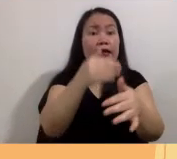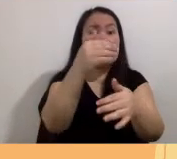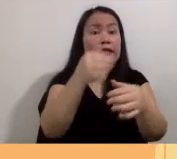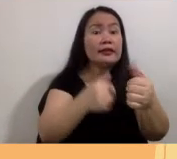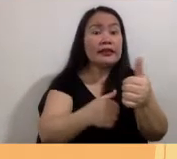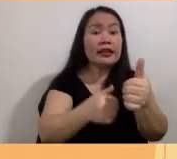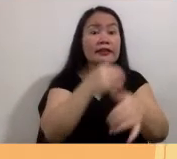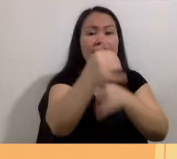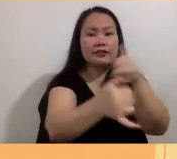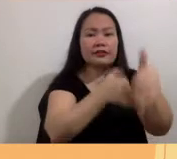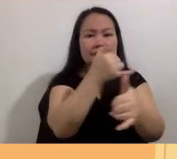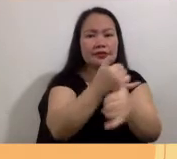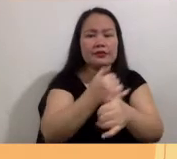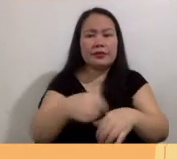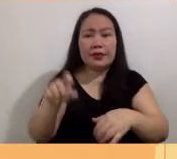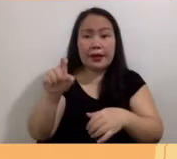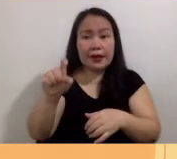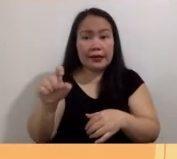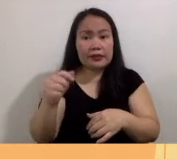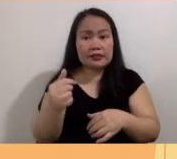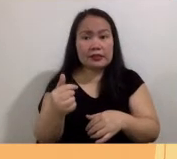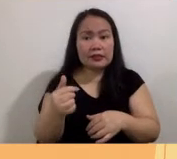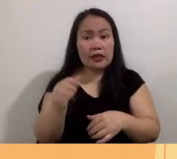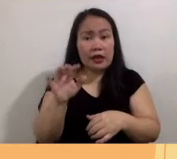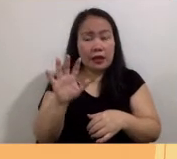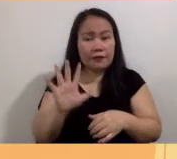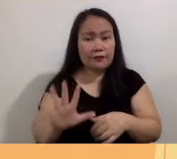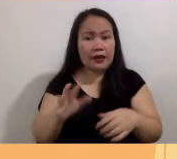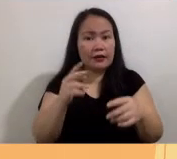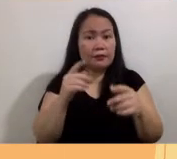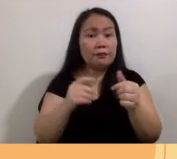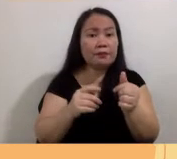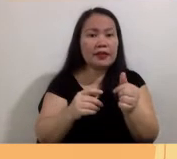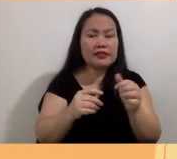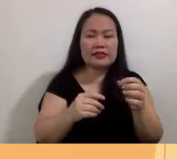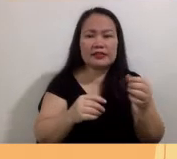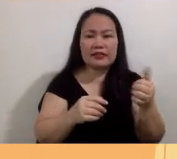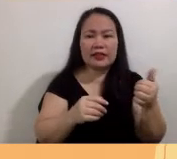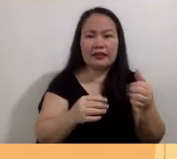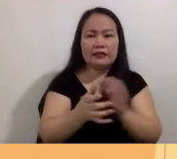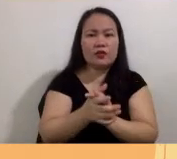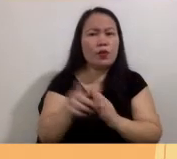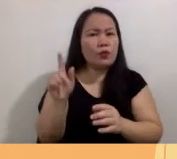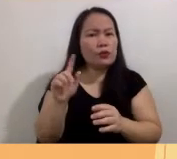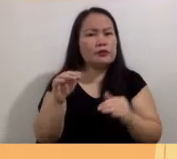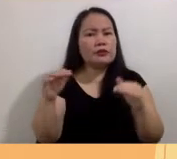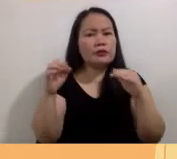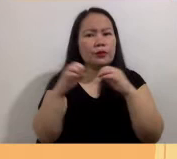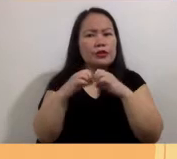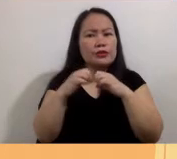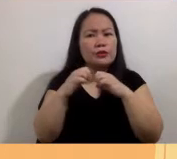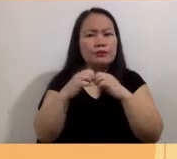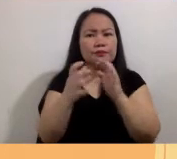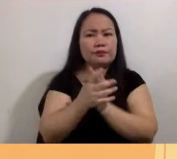x over 5 plus 10. Okay, so what will be our equation? So, since we are looking